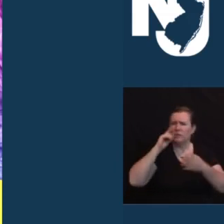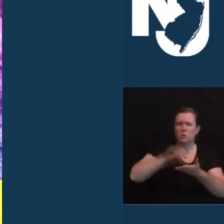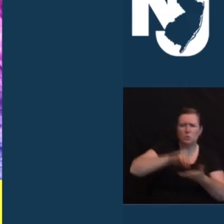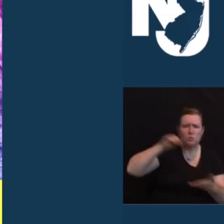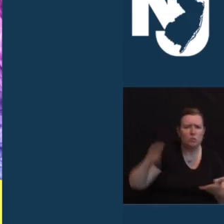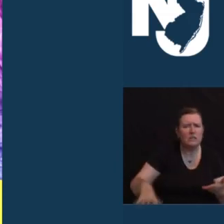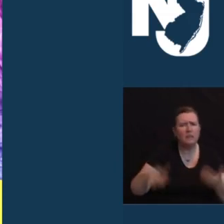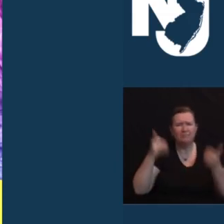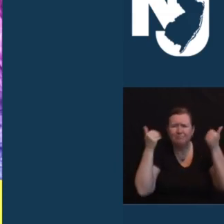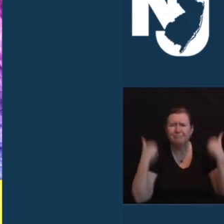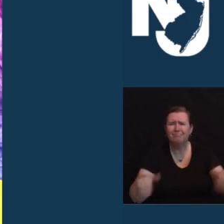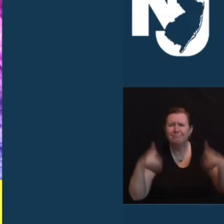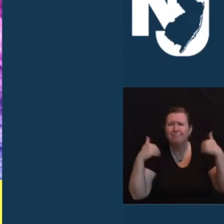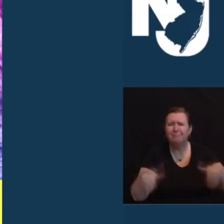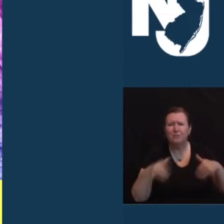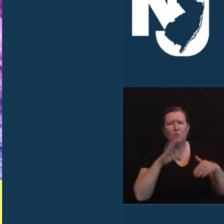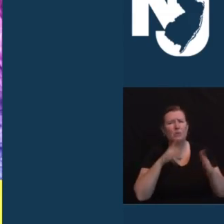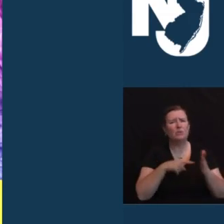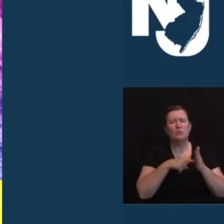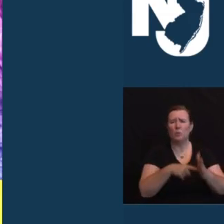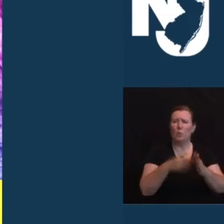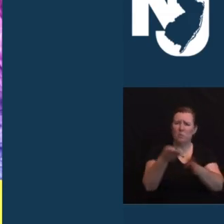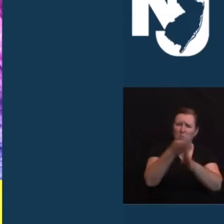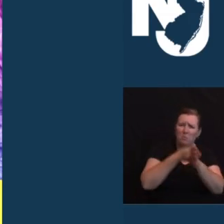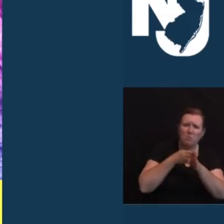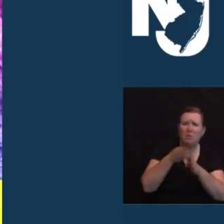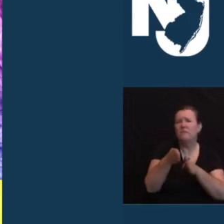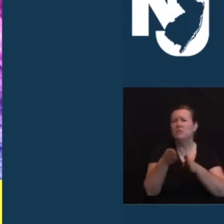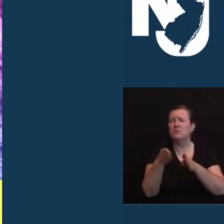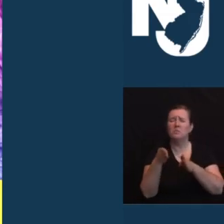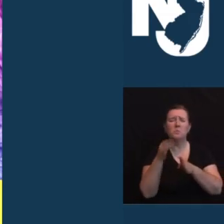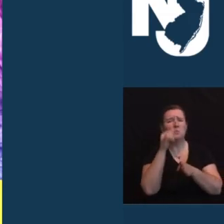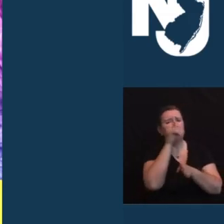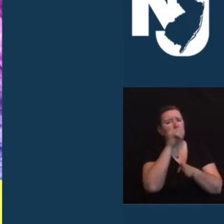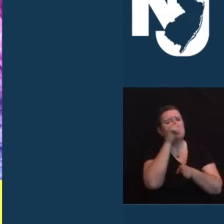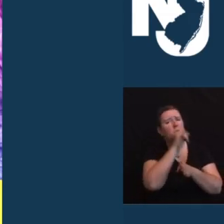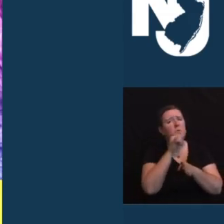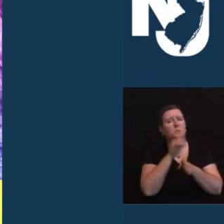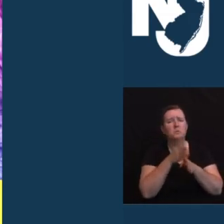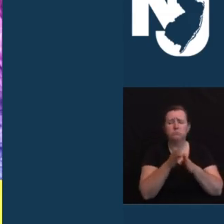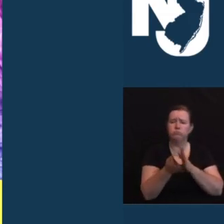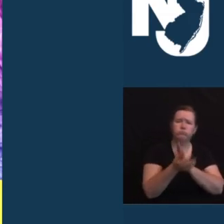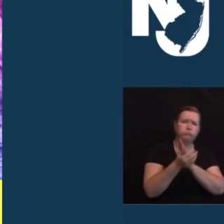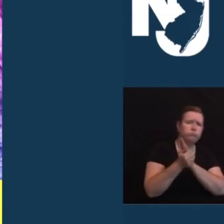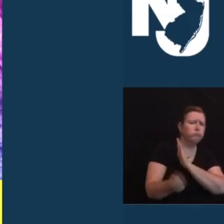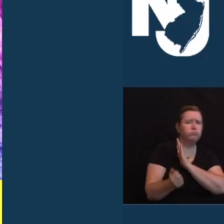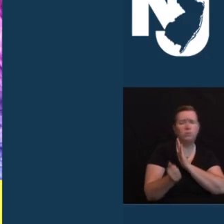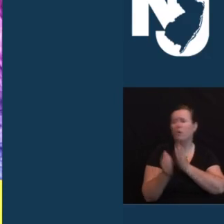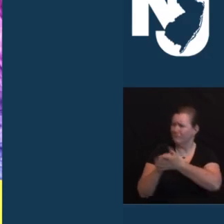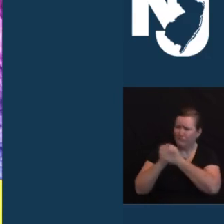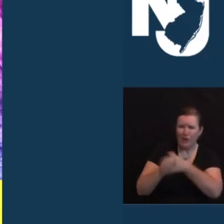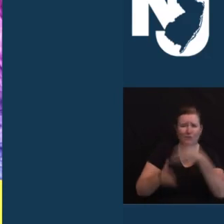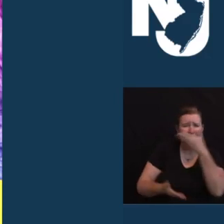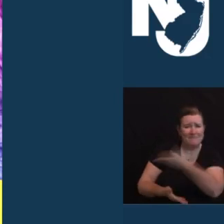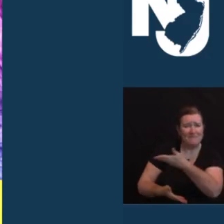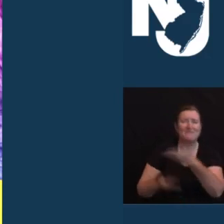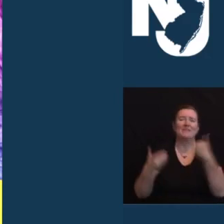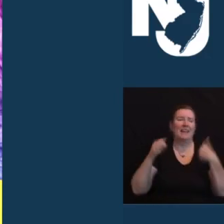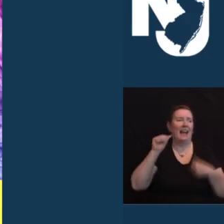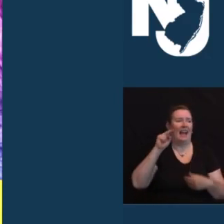the professionalism that we see in classrooms throughout our state. Congratulations again to Angel, and we tip our cap